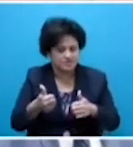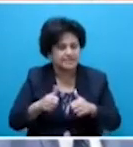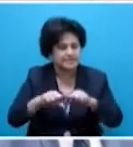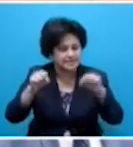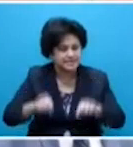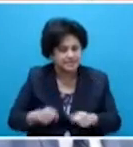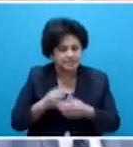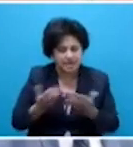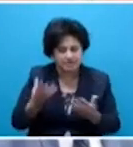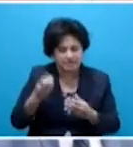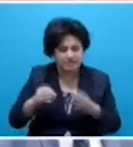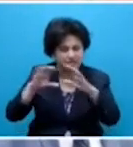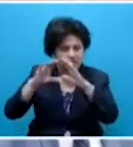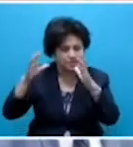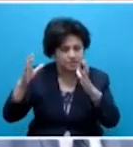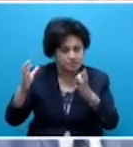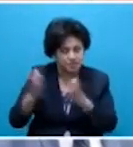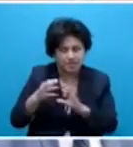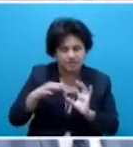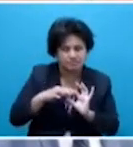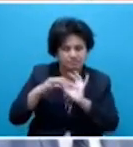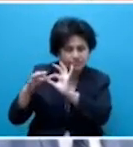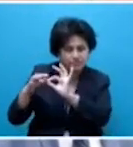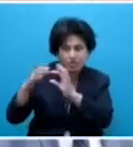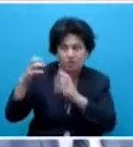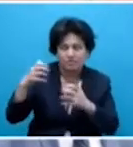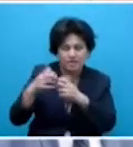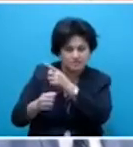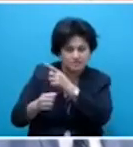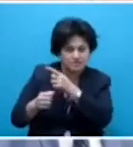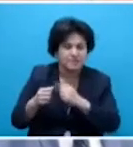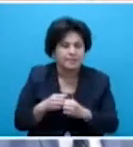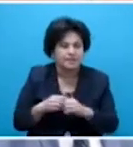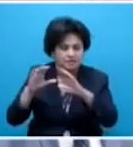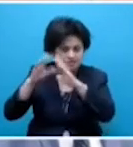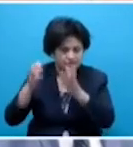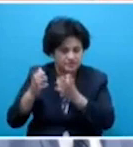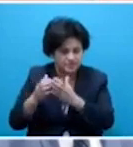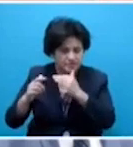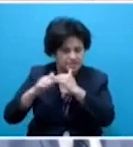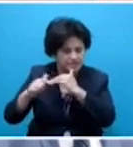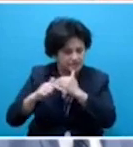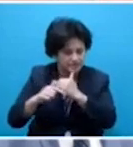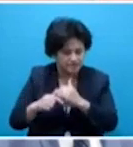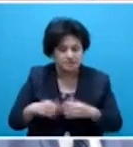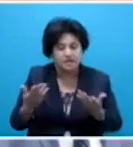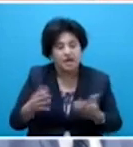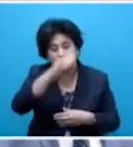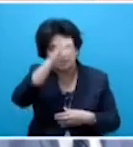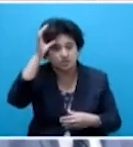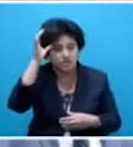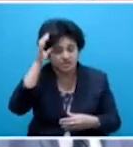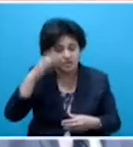universal health coverage. Community health workers promote healthy lifestyles. Nursing stations and health centers